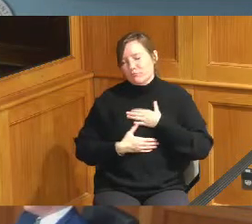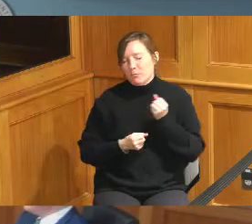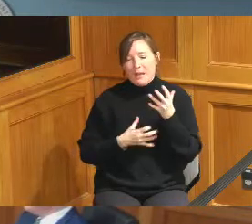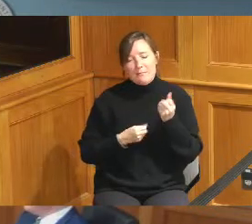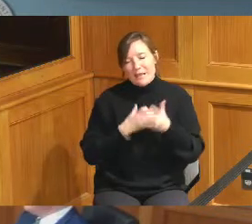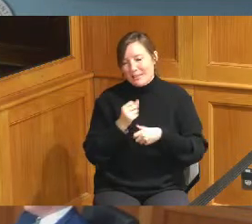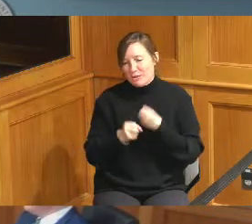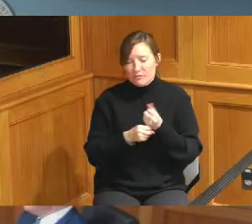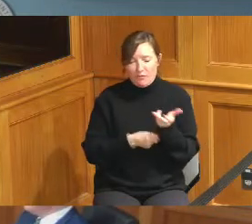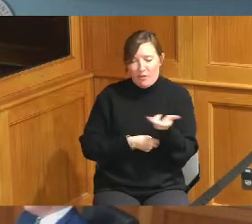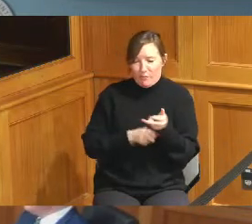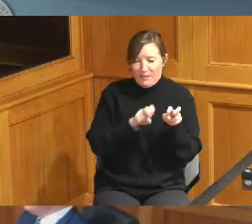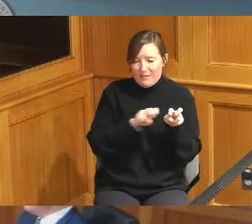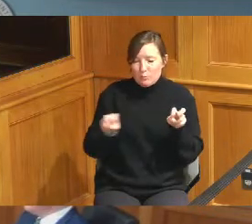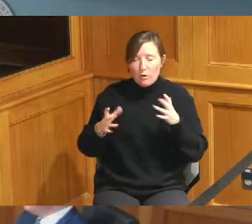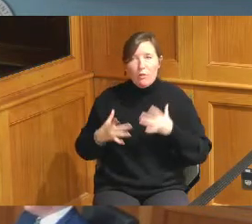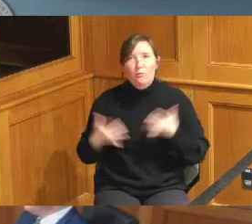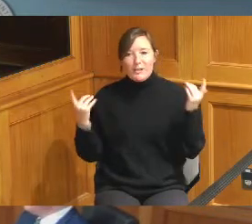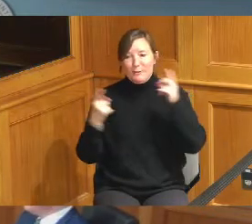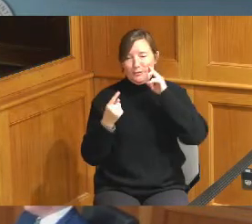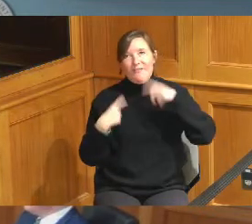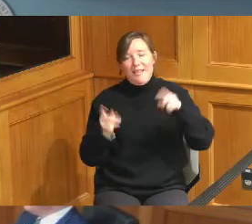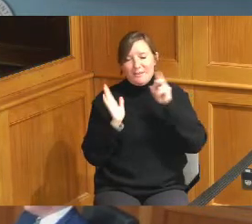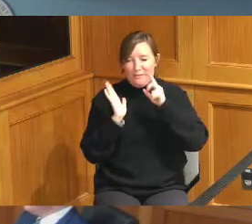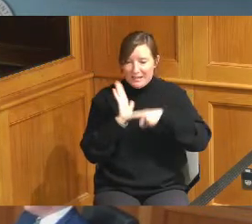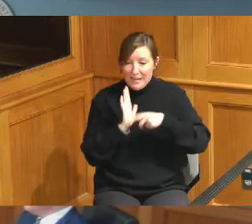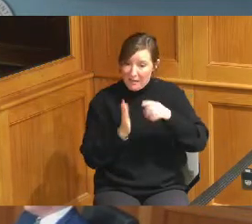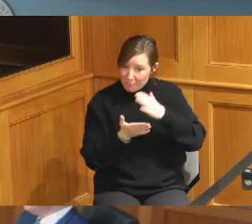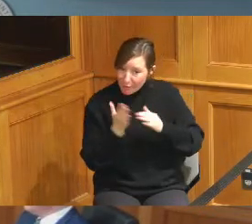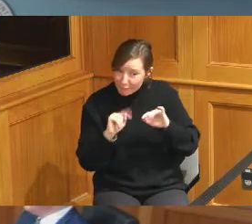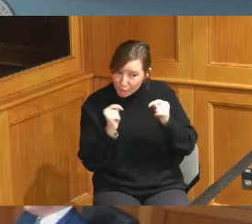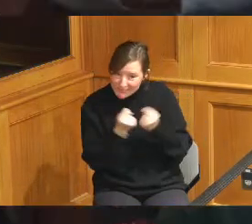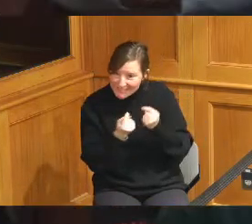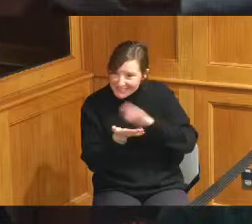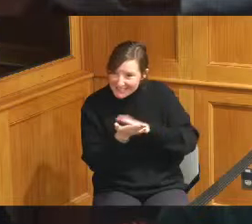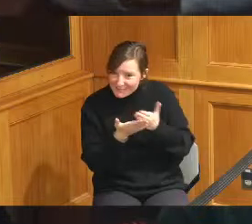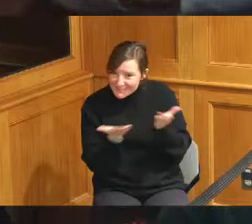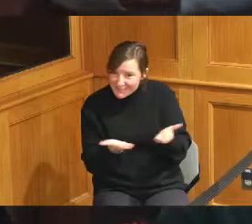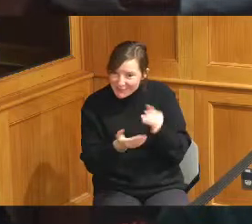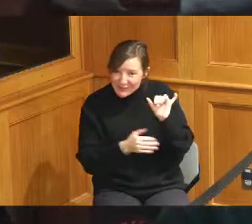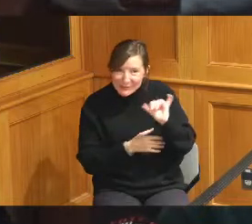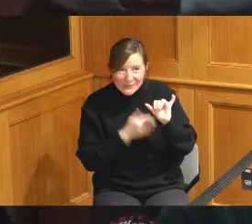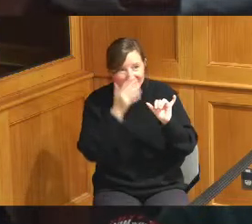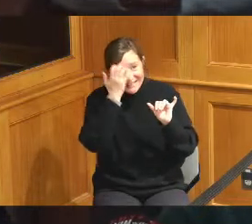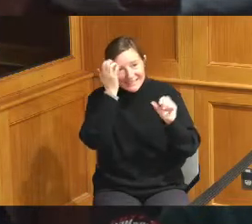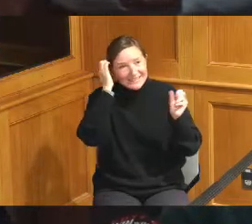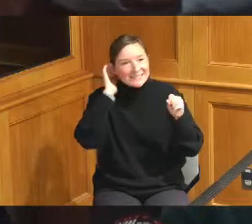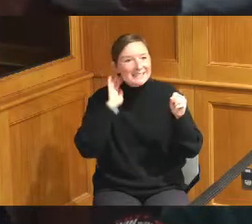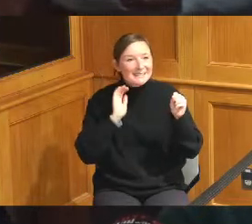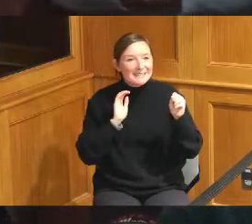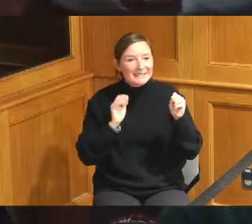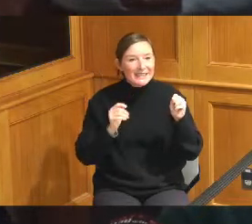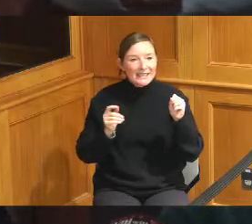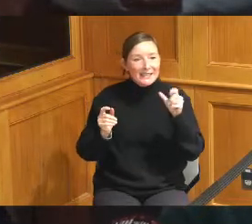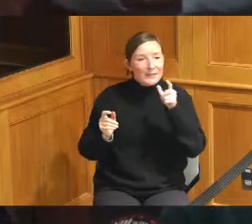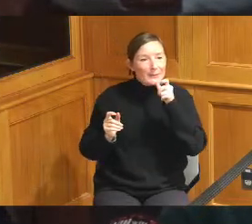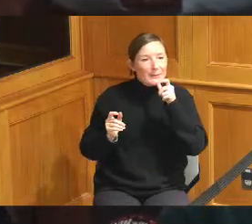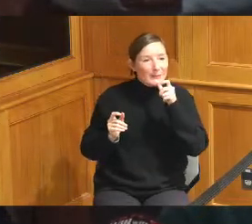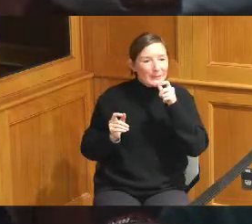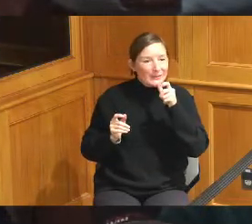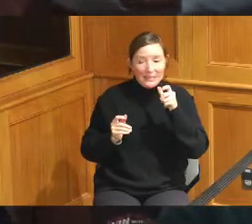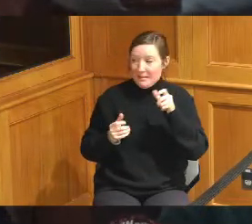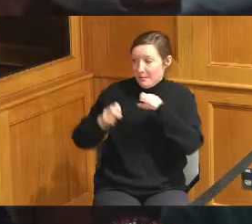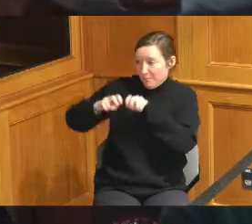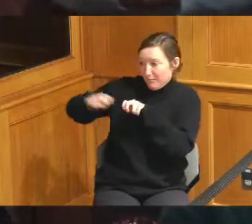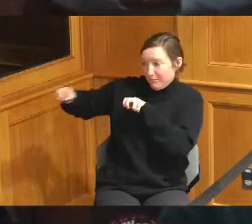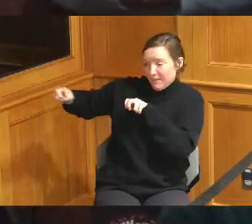of us. So we're just thrilled to recognize you today. So Thank I know you. you've got part of your team here too, I believe. Am I right? team member. He got him back